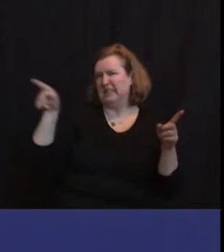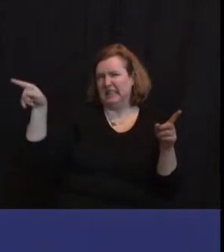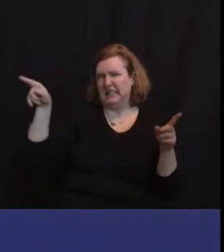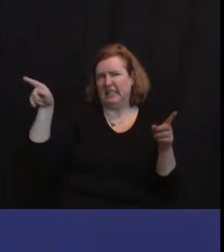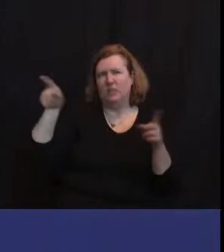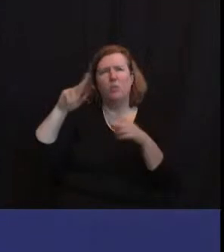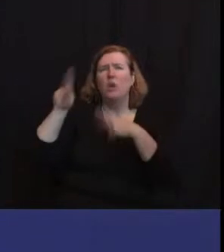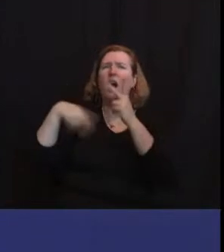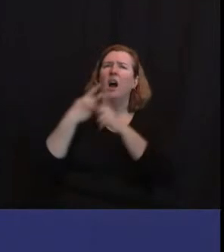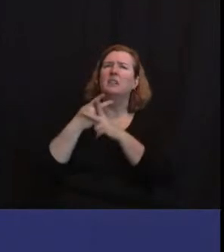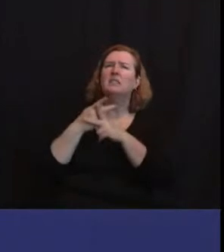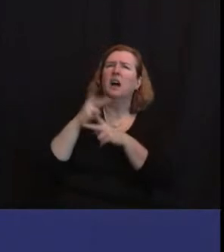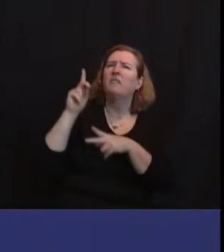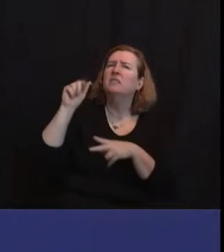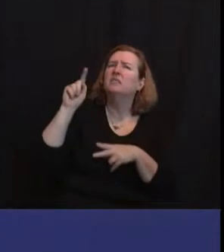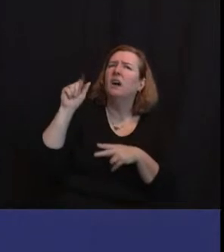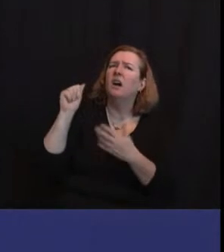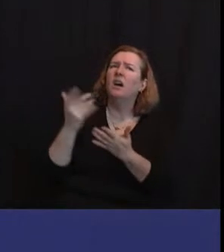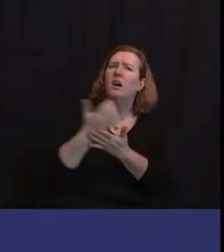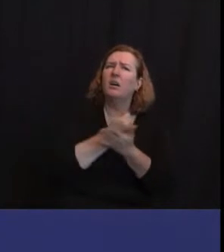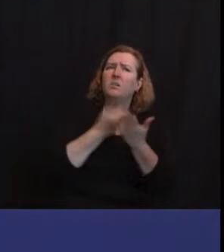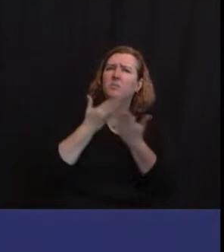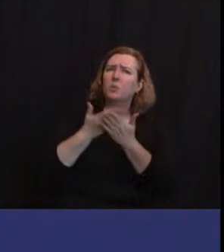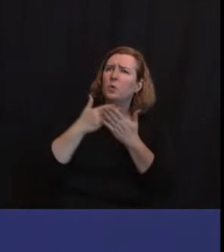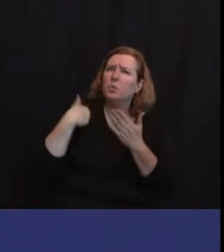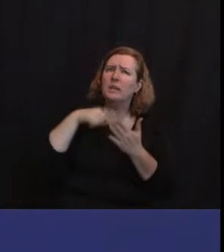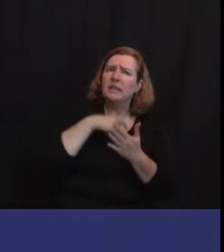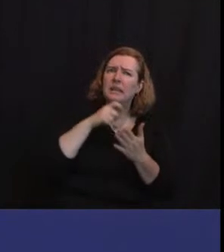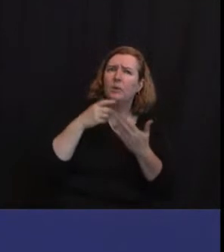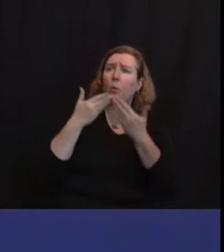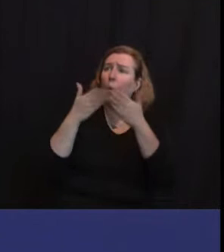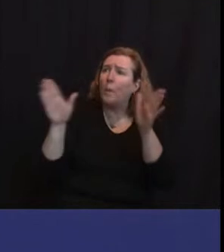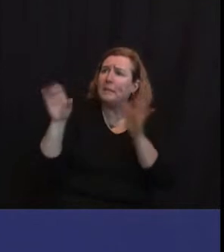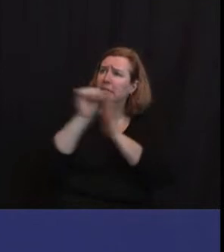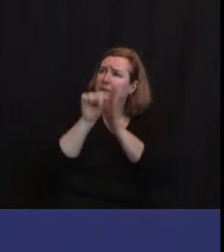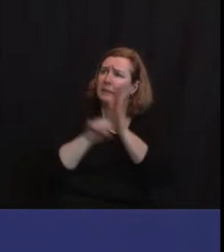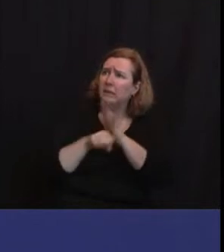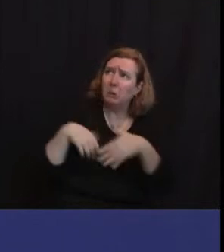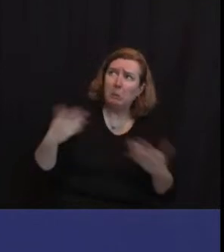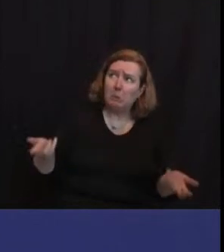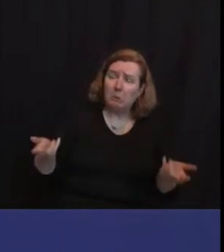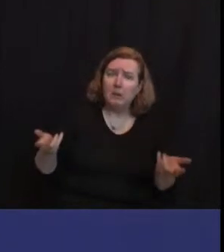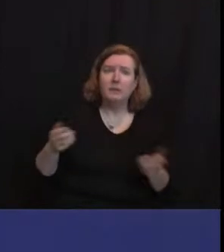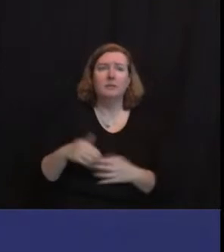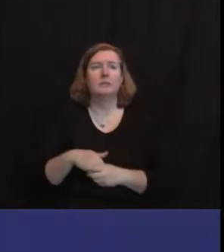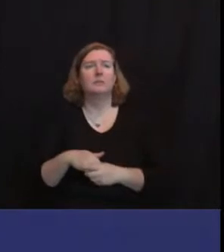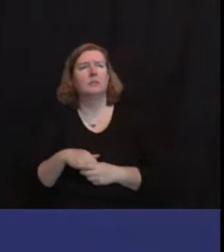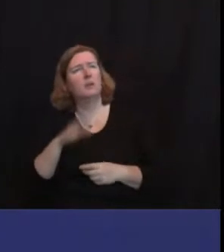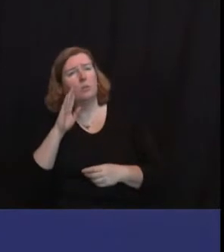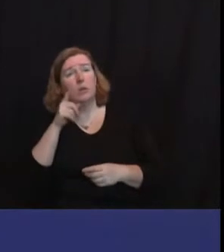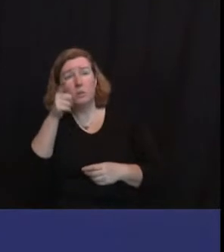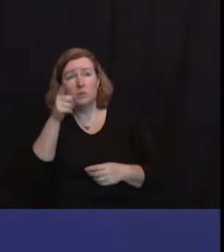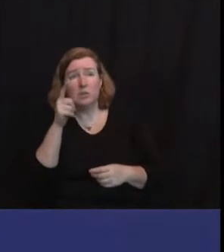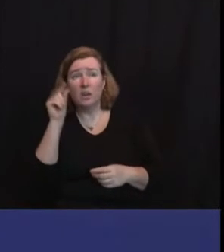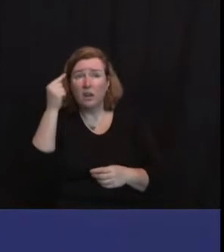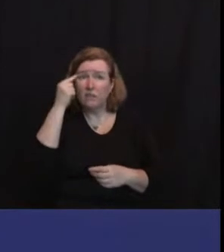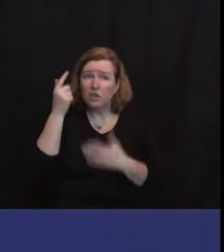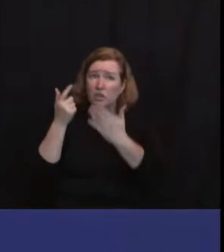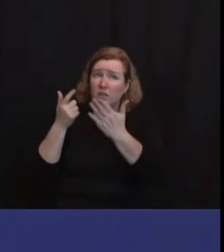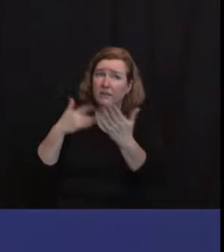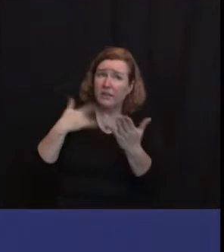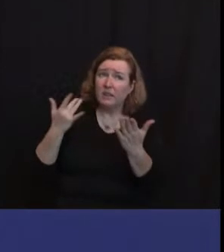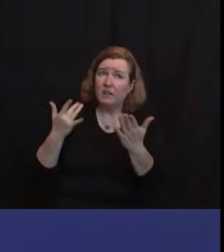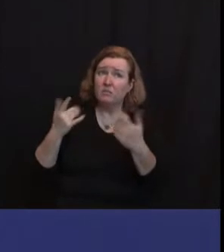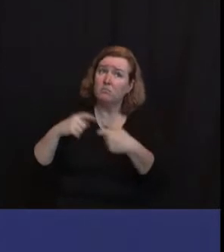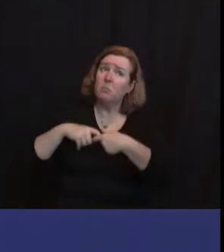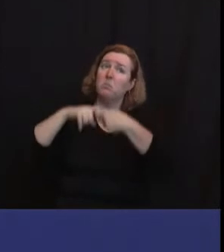what place in order for the state to reopen. But lastly, are you on pause in your decisions to make reopening in the